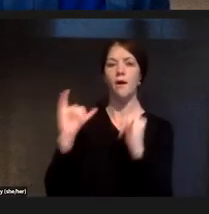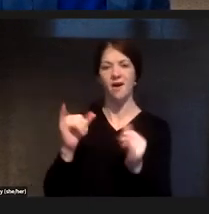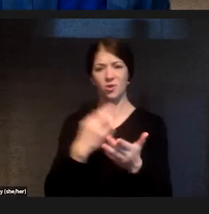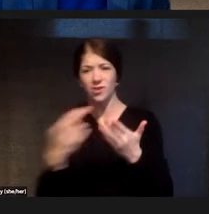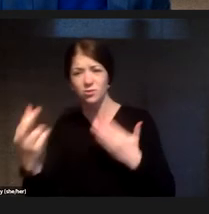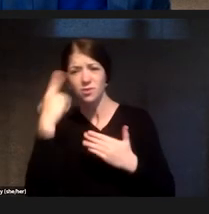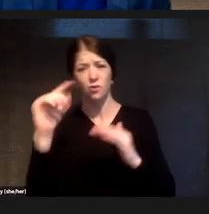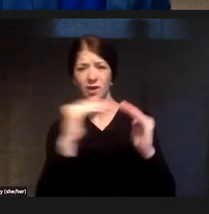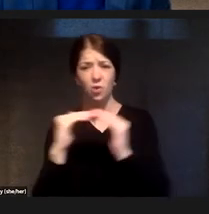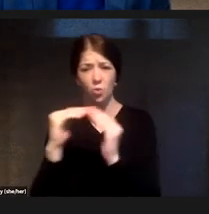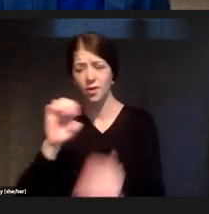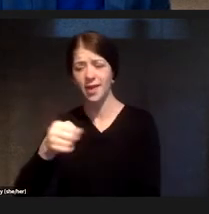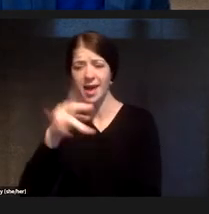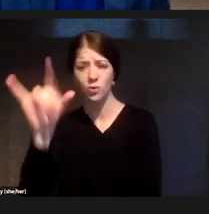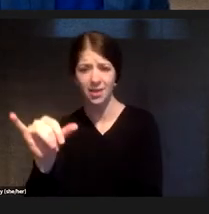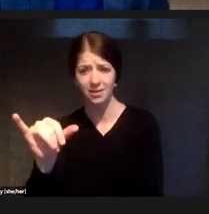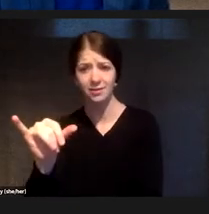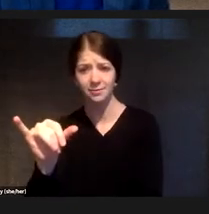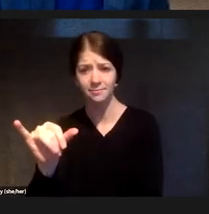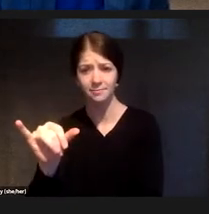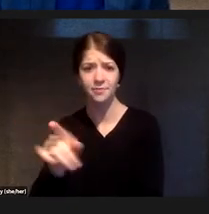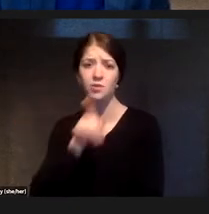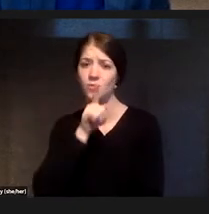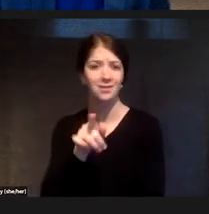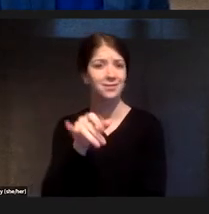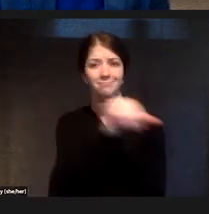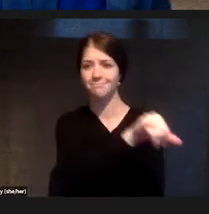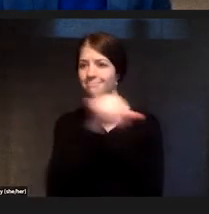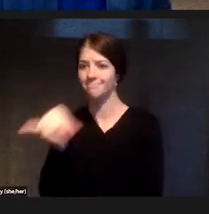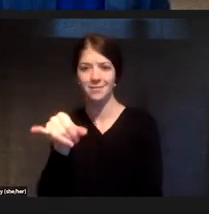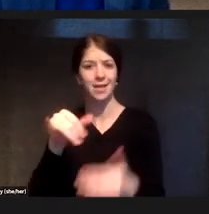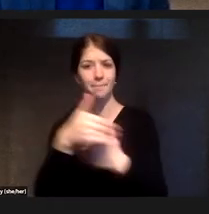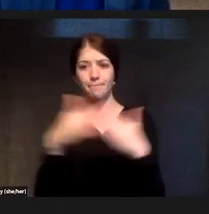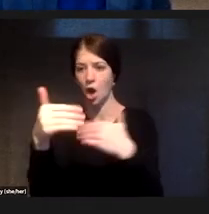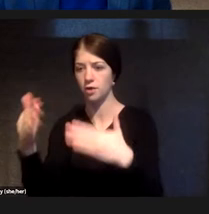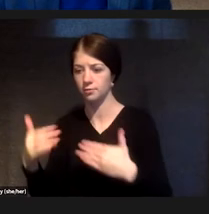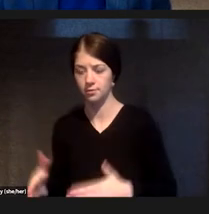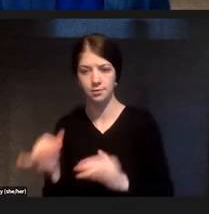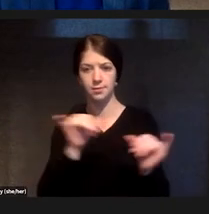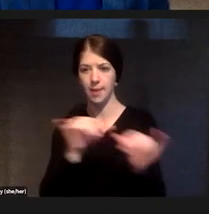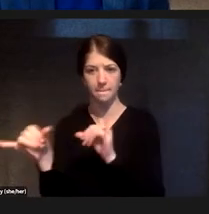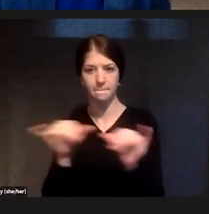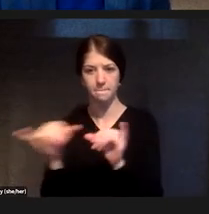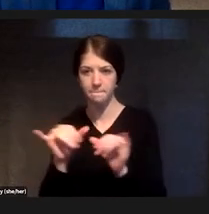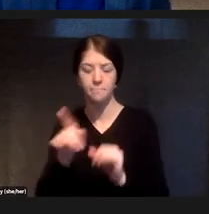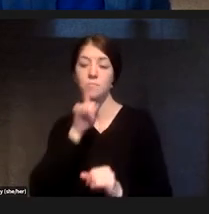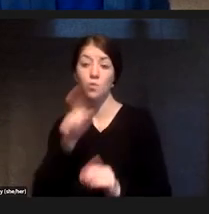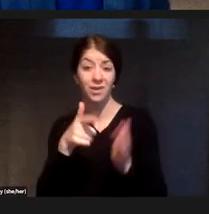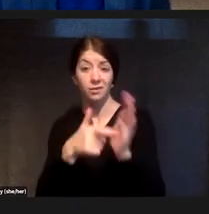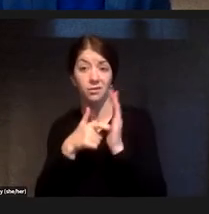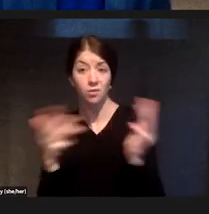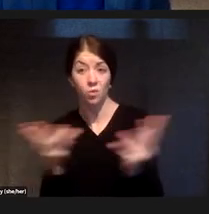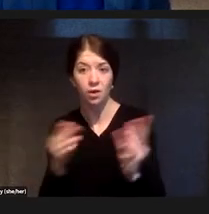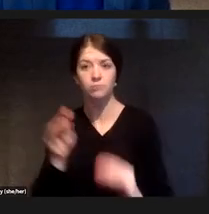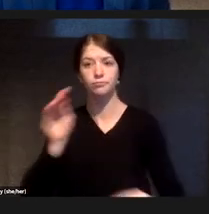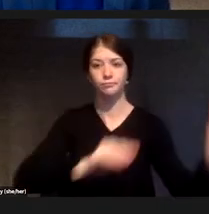equity, it was the same number of boxes. It merely took a redistribution of those resources to